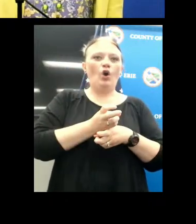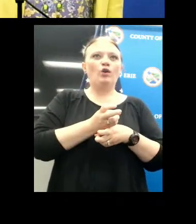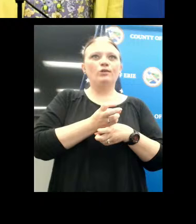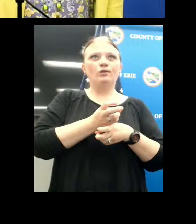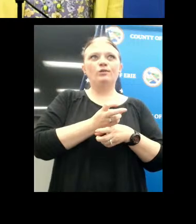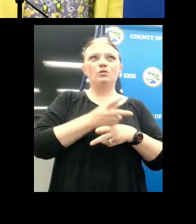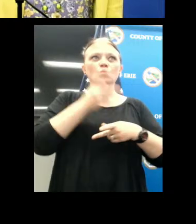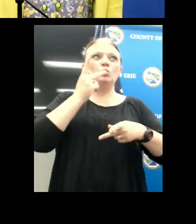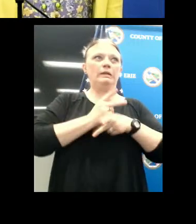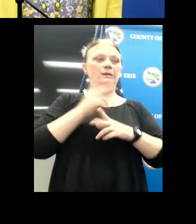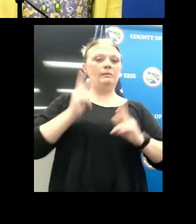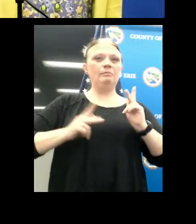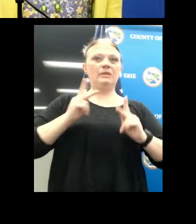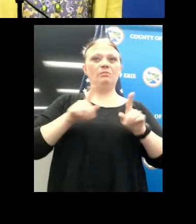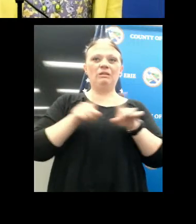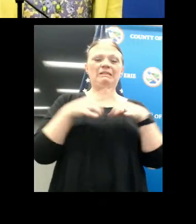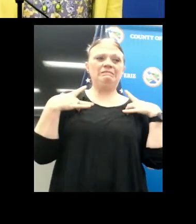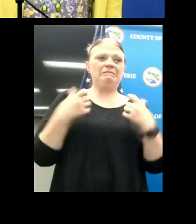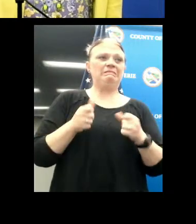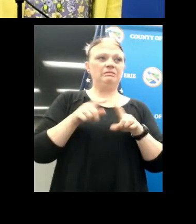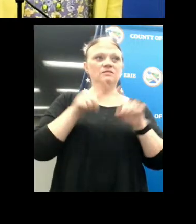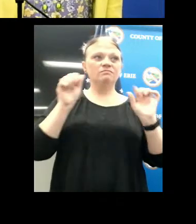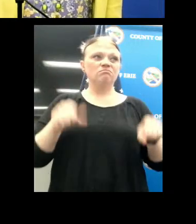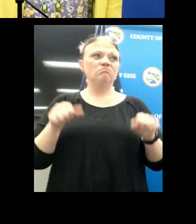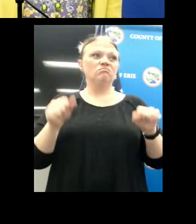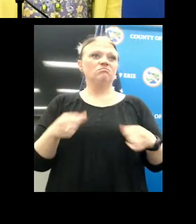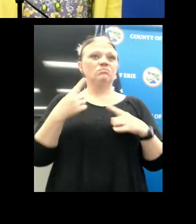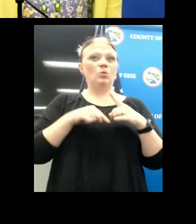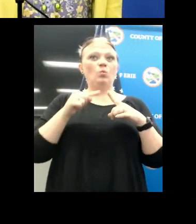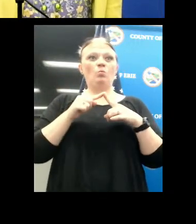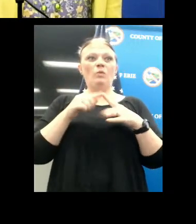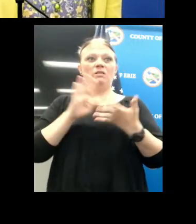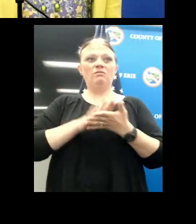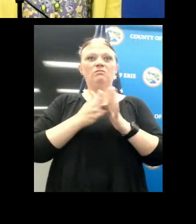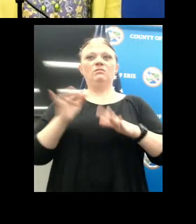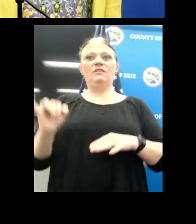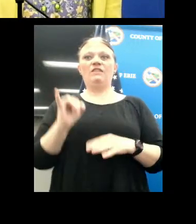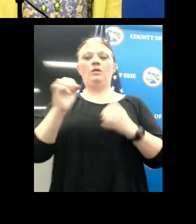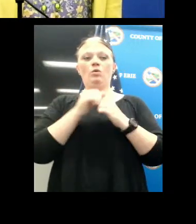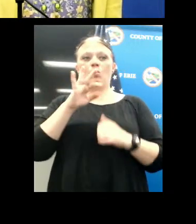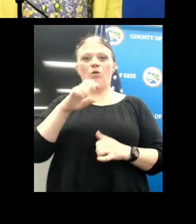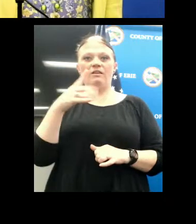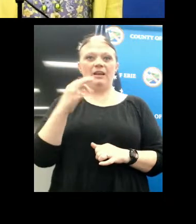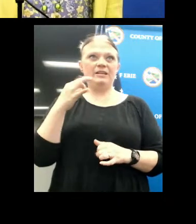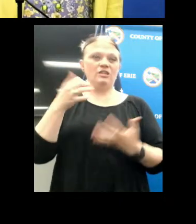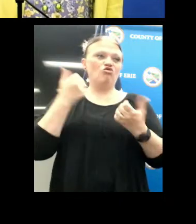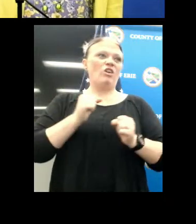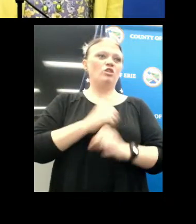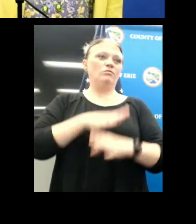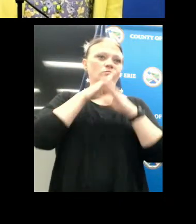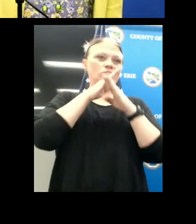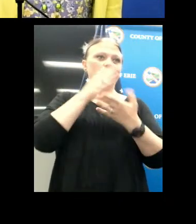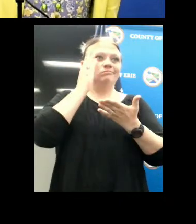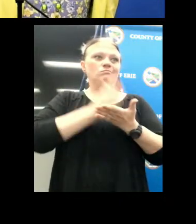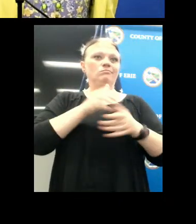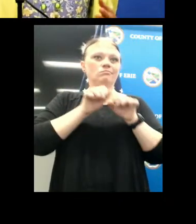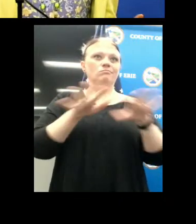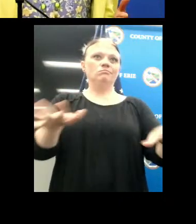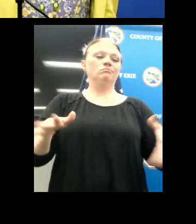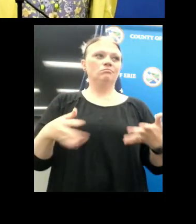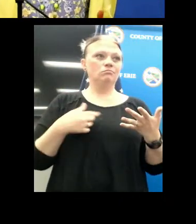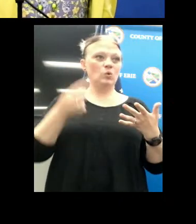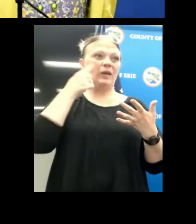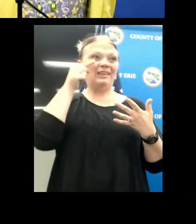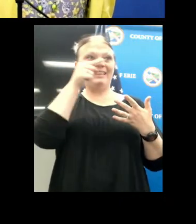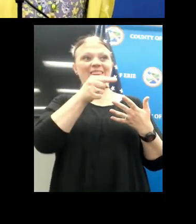to keep people as healthy as possible when they are infected with COVID-19 and trying to prevent transmission. And I think